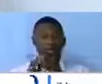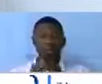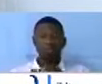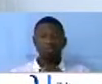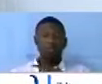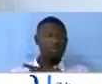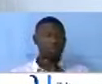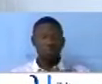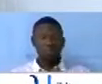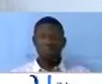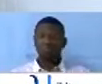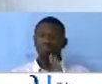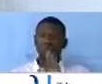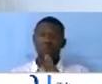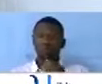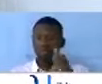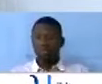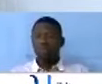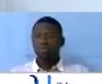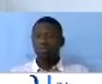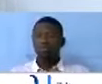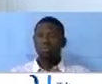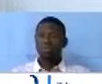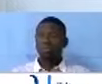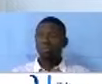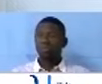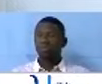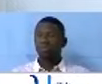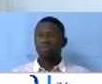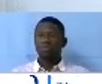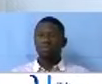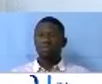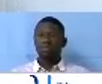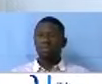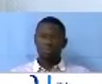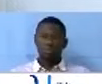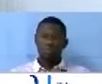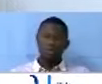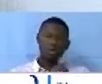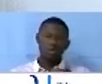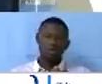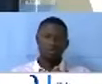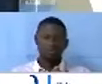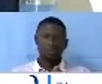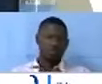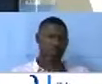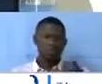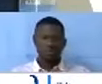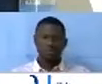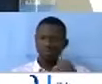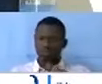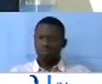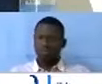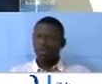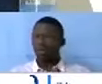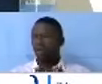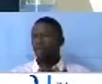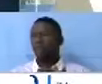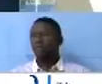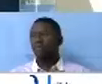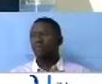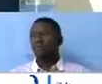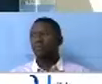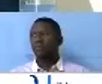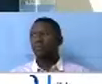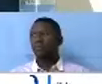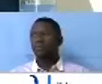ma wax ak kalifa yi pour ñu wax ni ñu bayyi mitatuel ma la torture. Mr. Barry, you told us earlier Mr. Barry, waxon nga